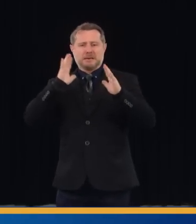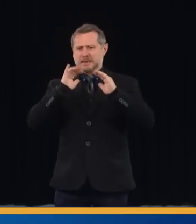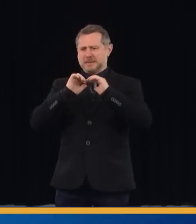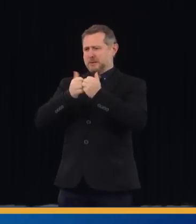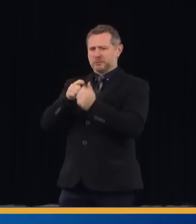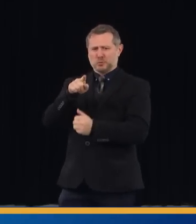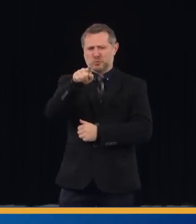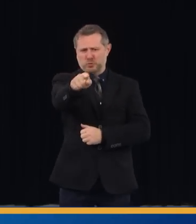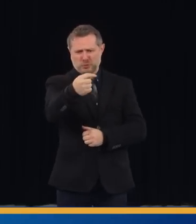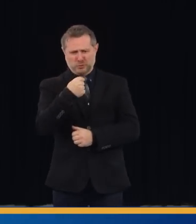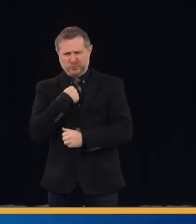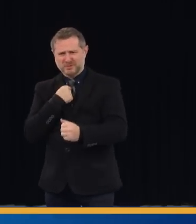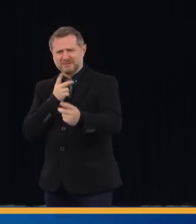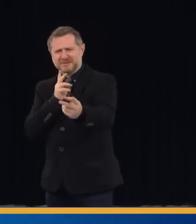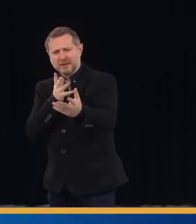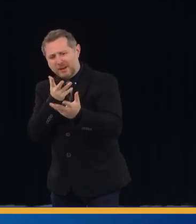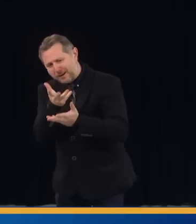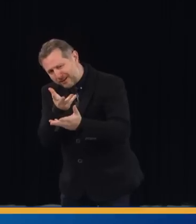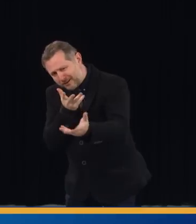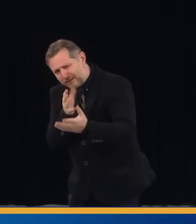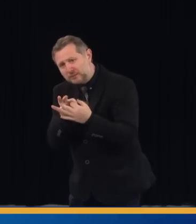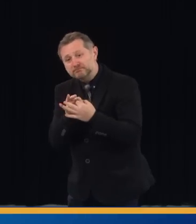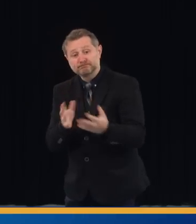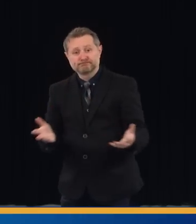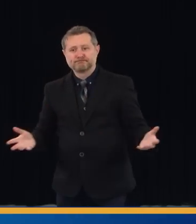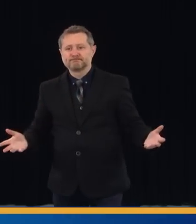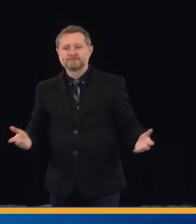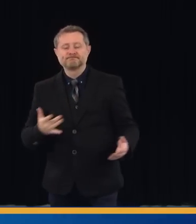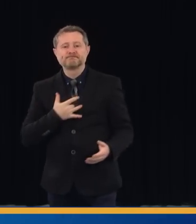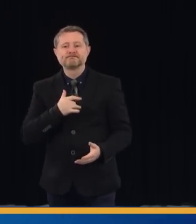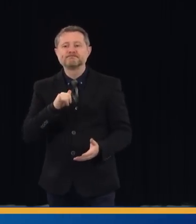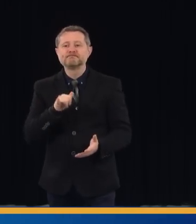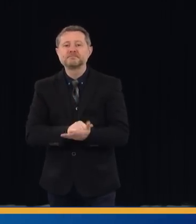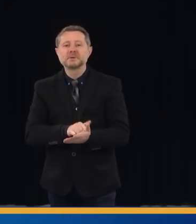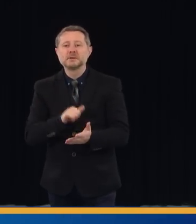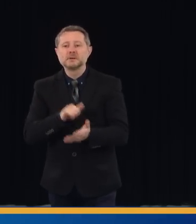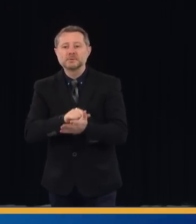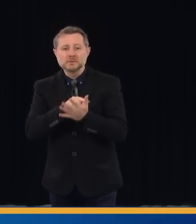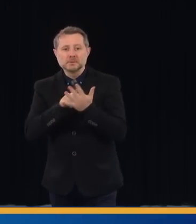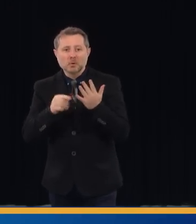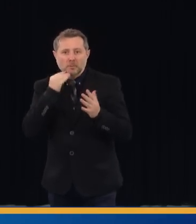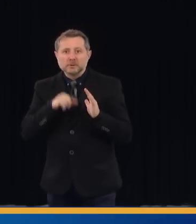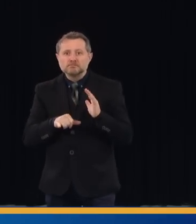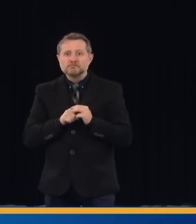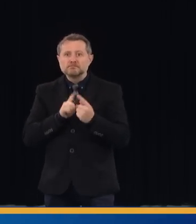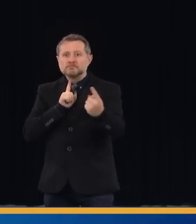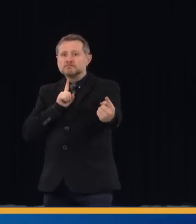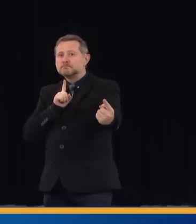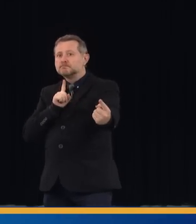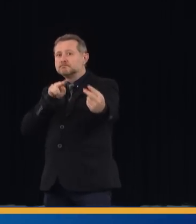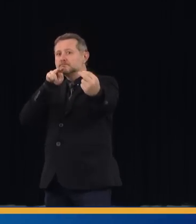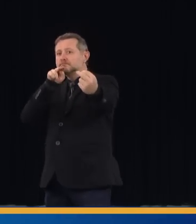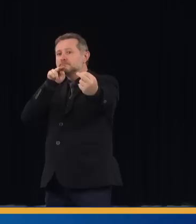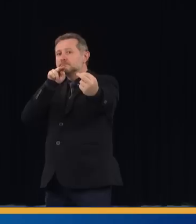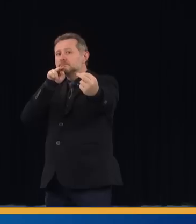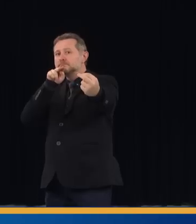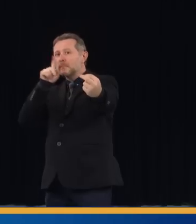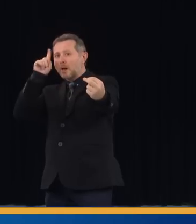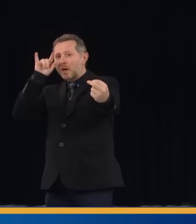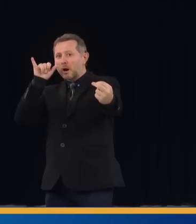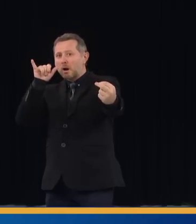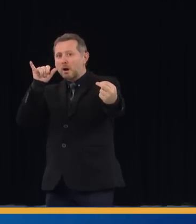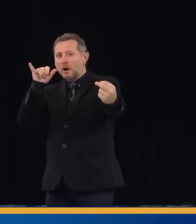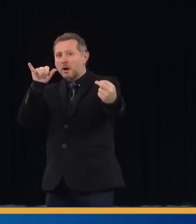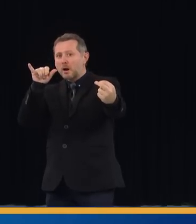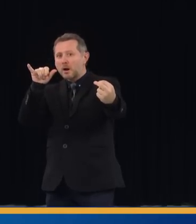relate to one another. We're not built to be isolated for long periods of time and not have